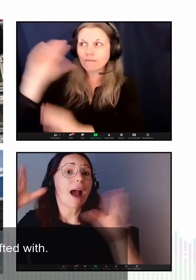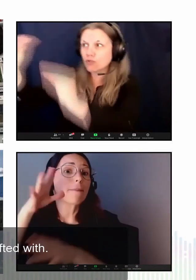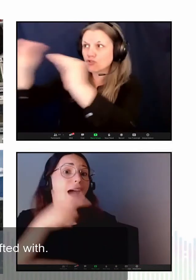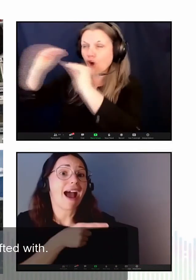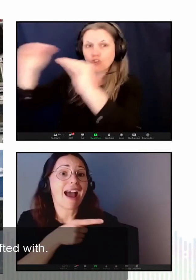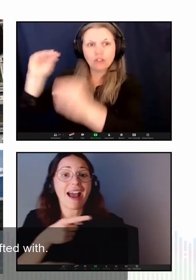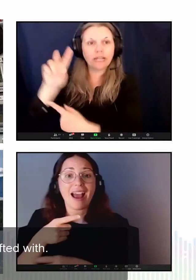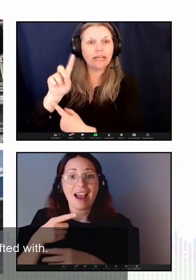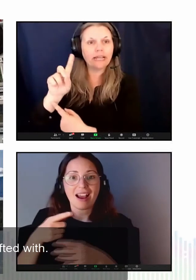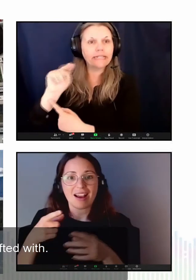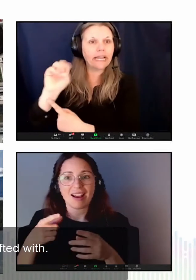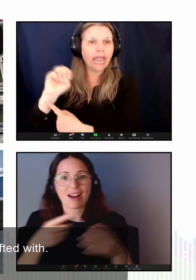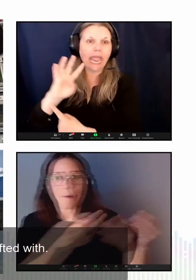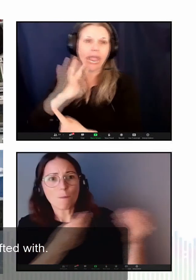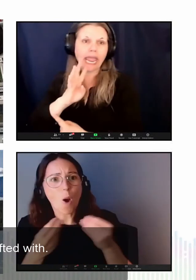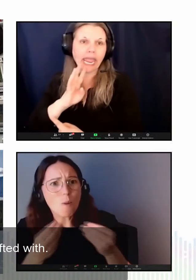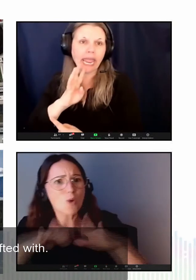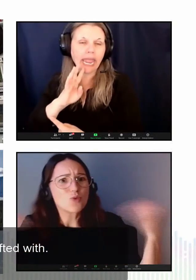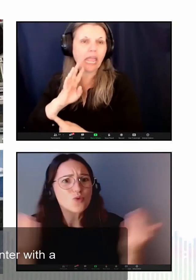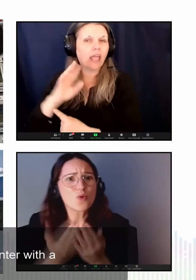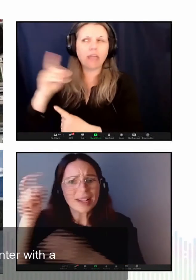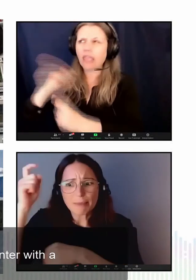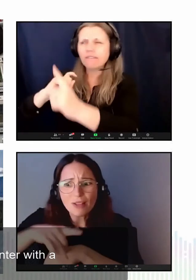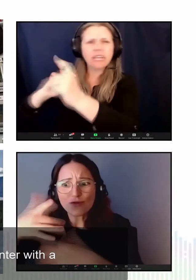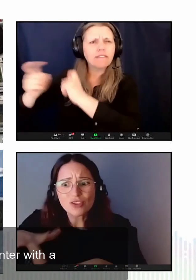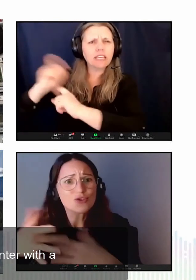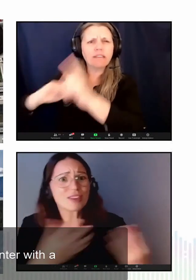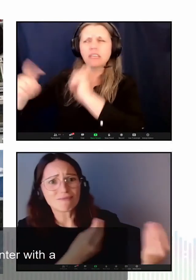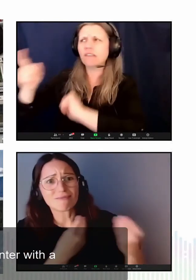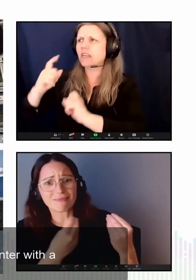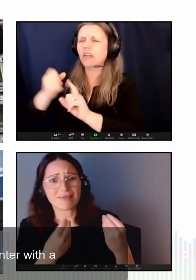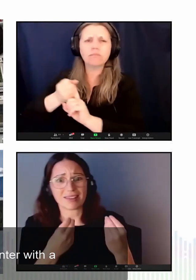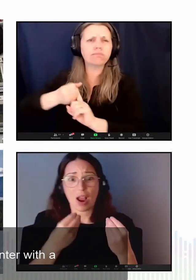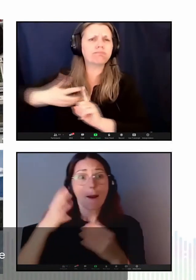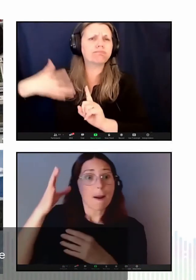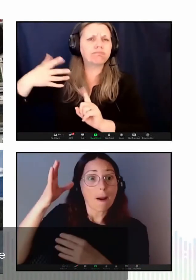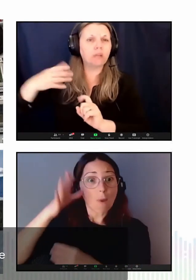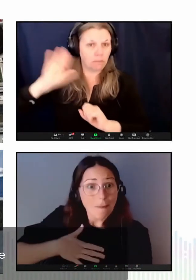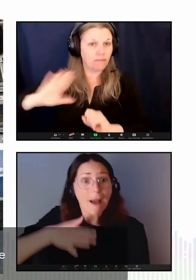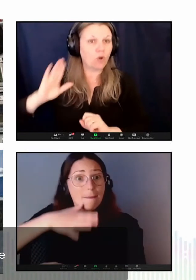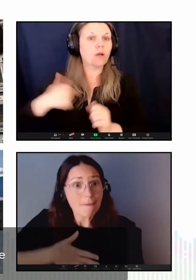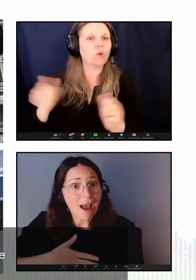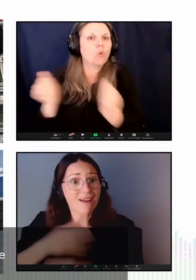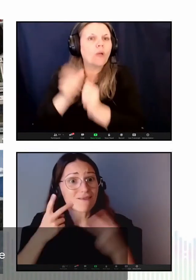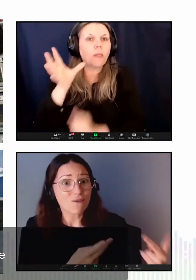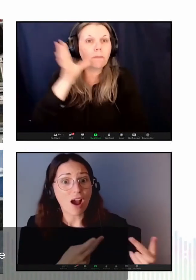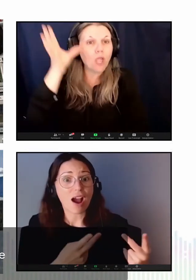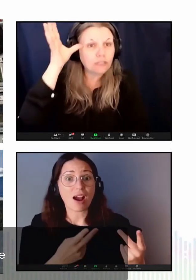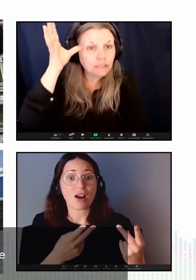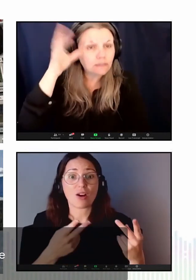of the experiences that I've been gifted with. I traveled with my mom and dad in the dead of winter with a dog